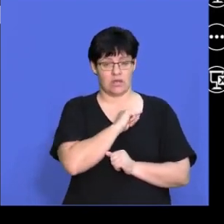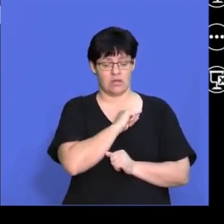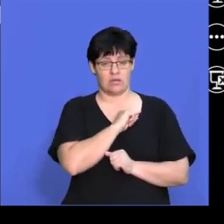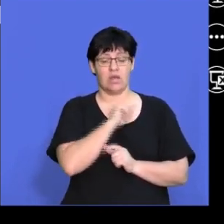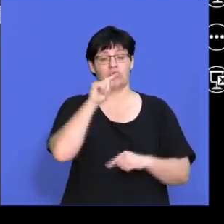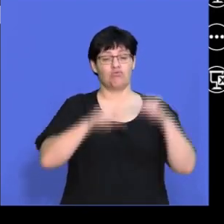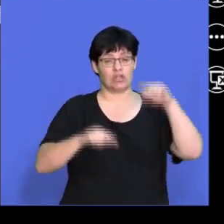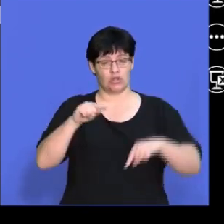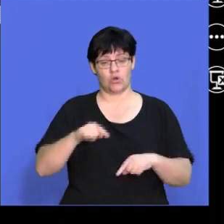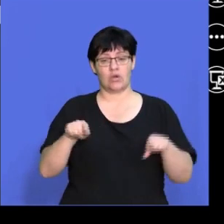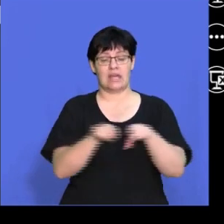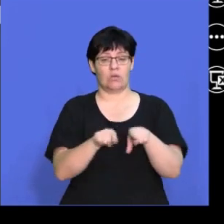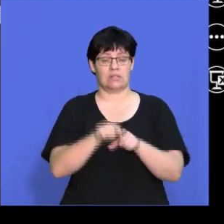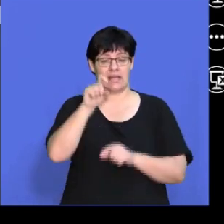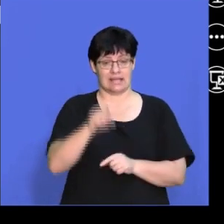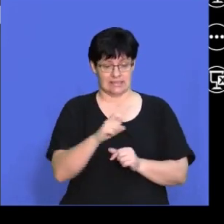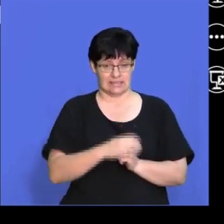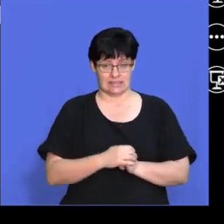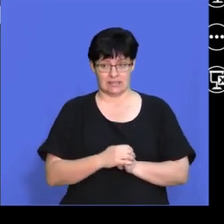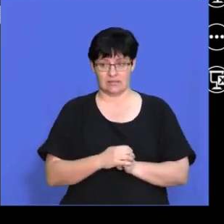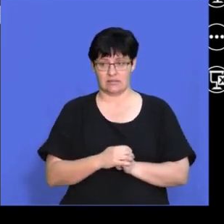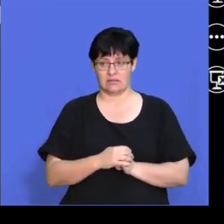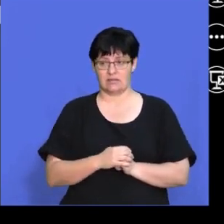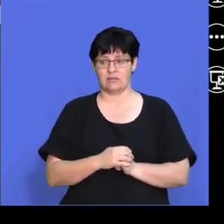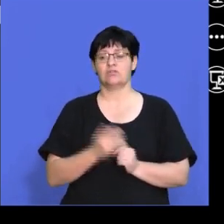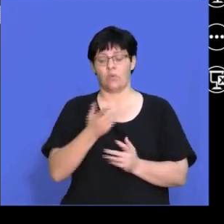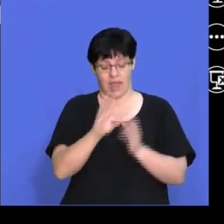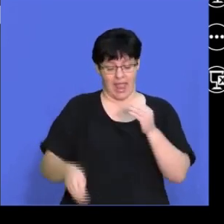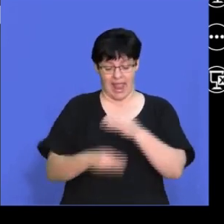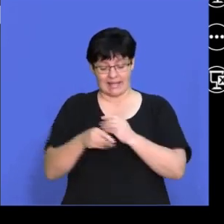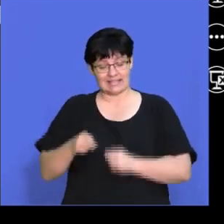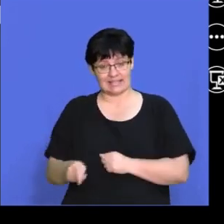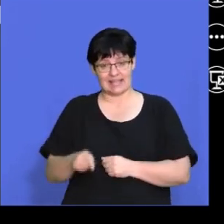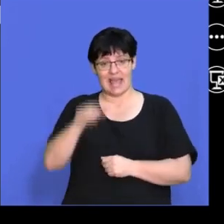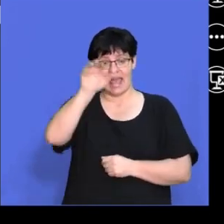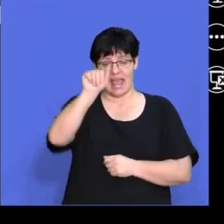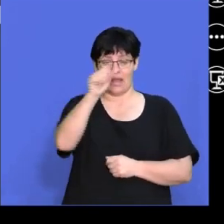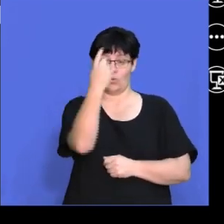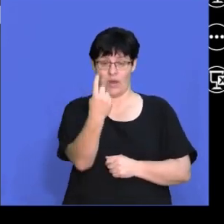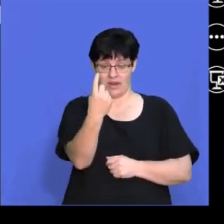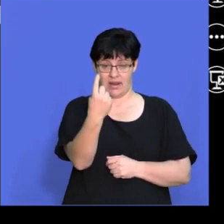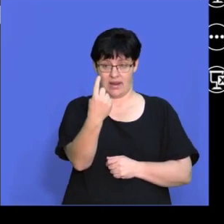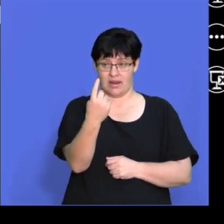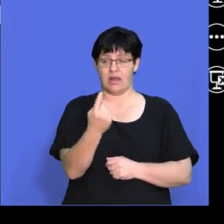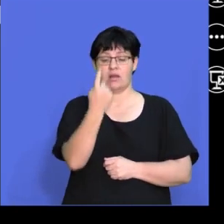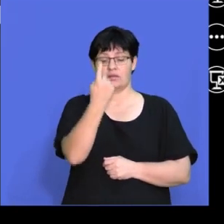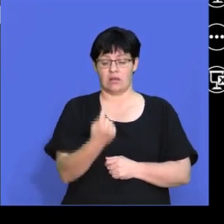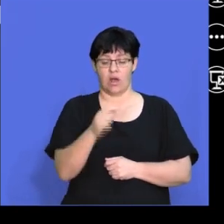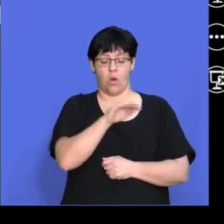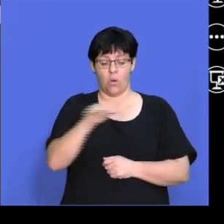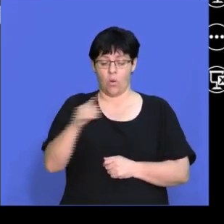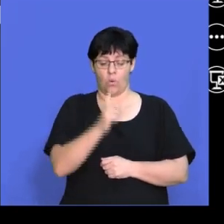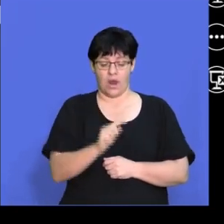our ratio is equal to x. So we can already substitute into there. So a is equal to 1, and that is